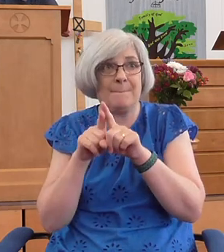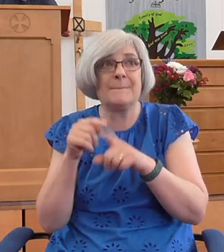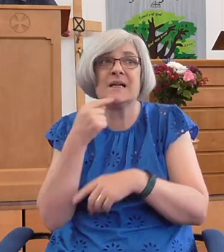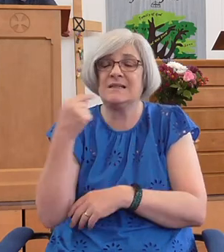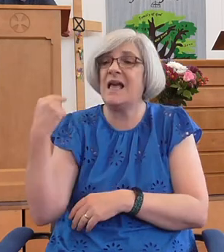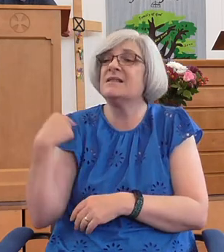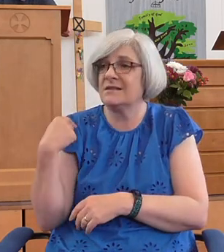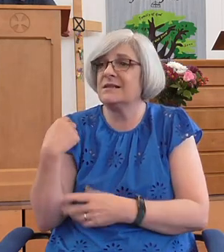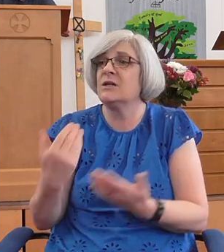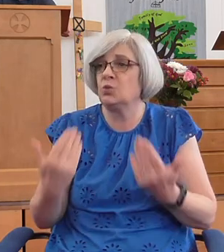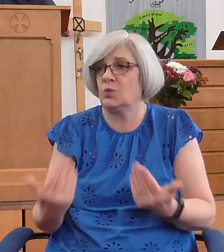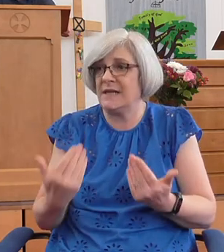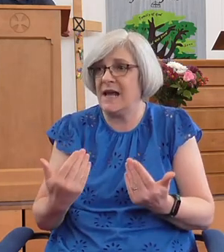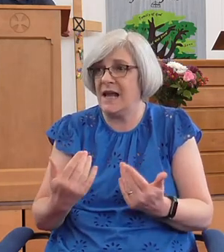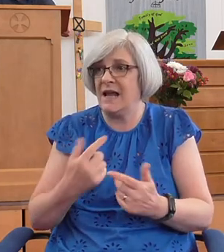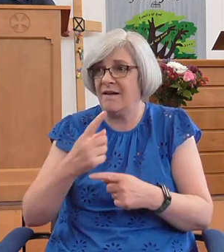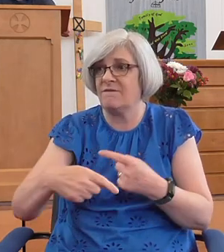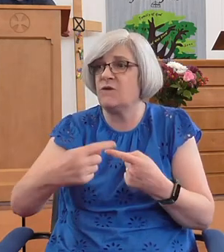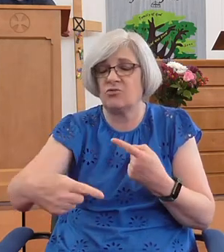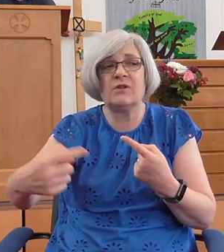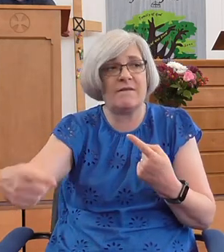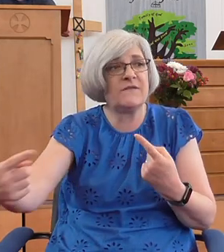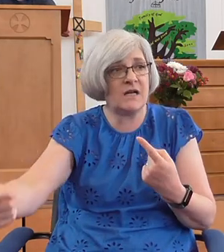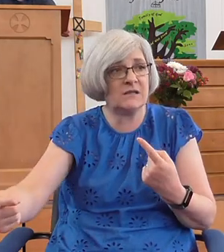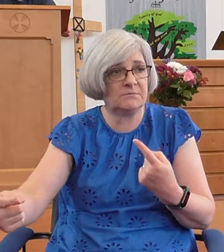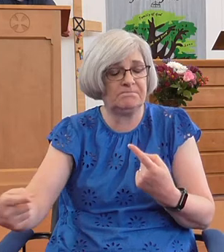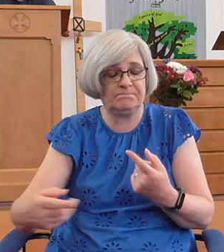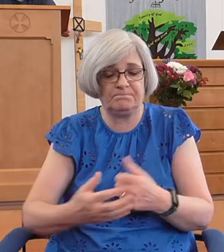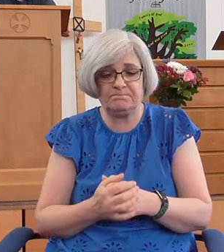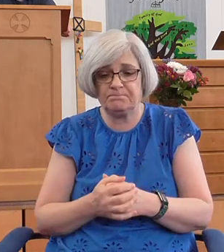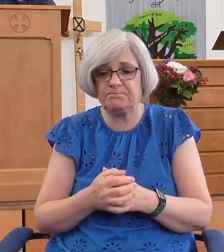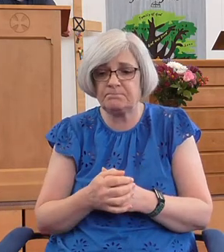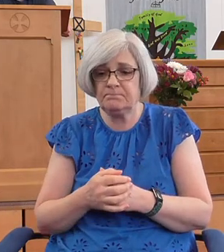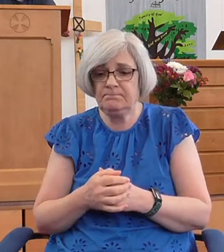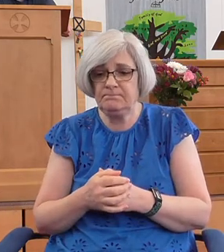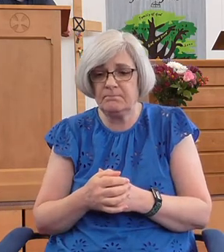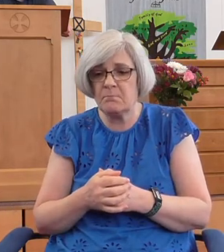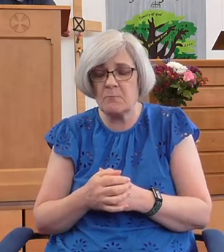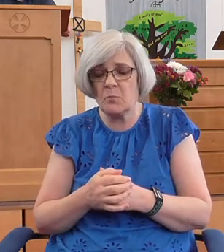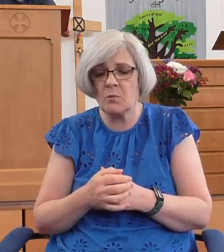yesterday, today, and forever.